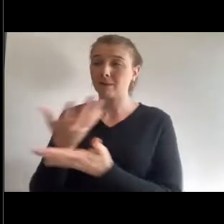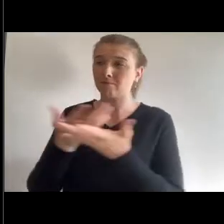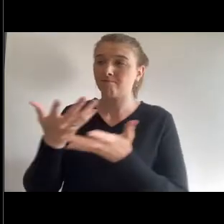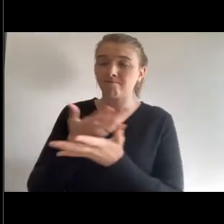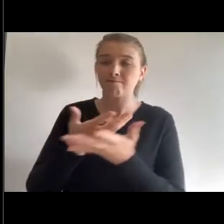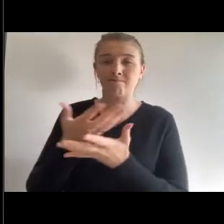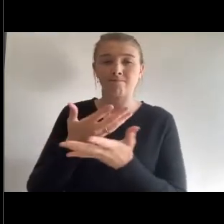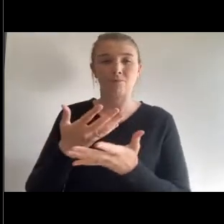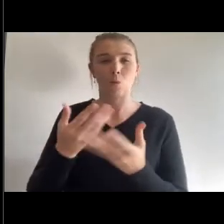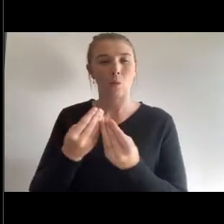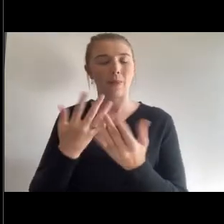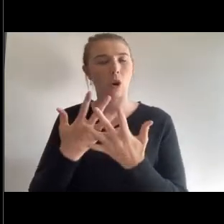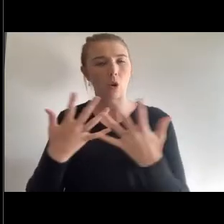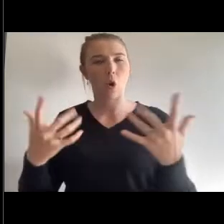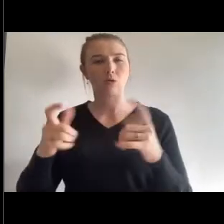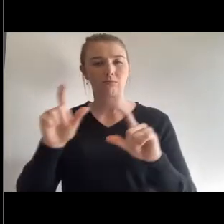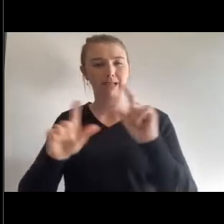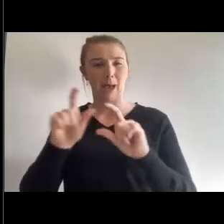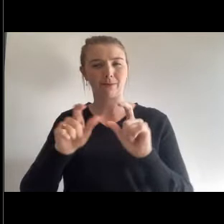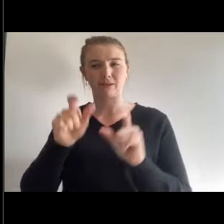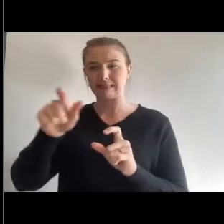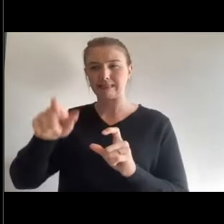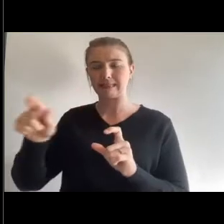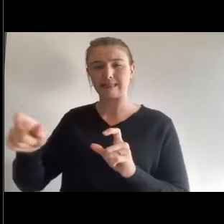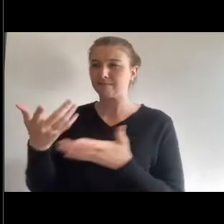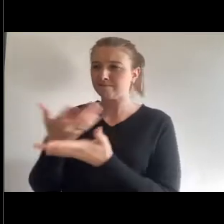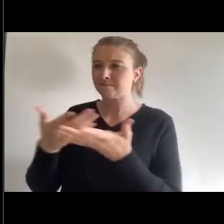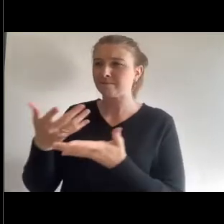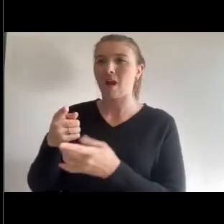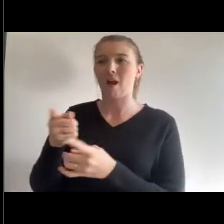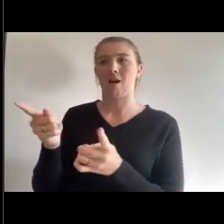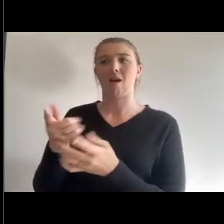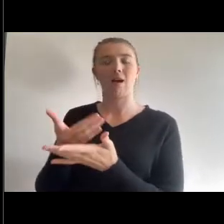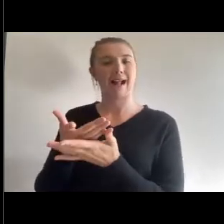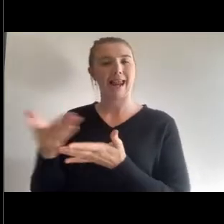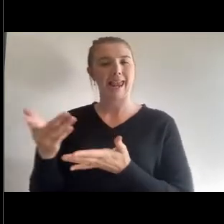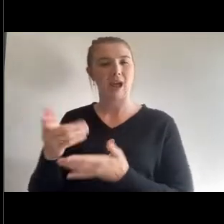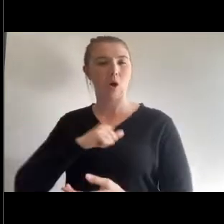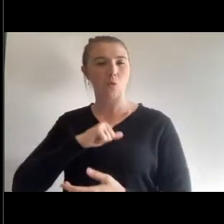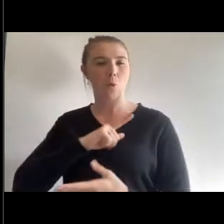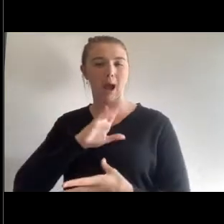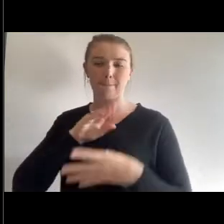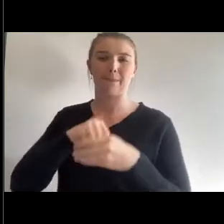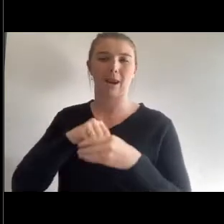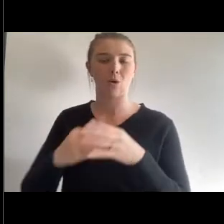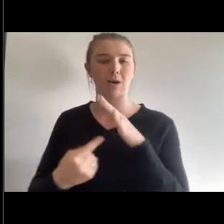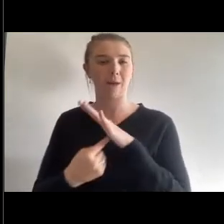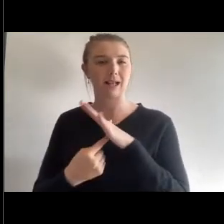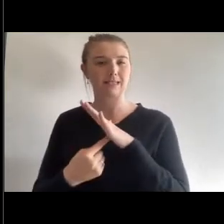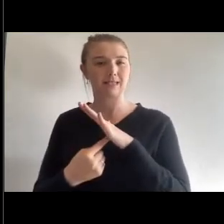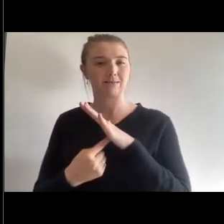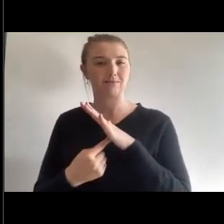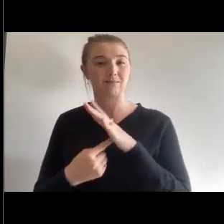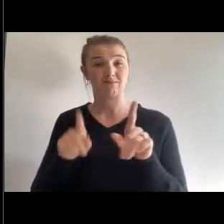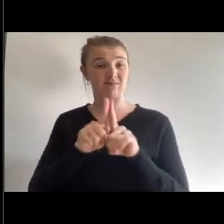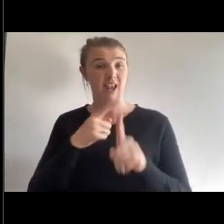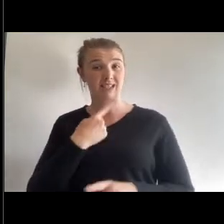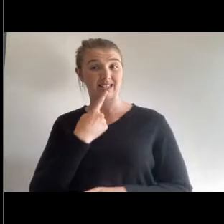about why belonging matters. And they said, first of all, belonging, as I said a minute ago, makes you feel